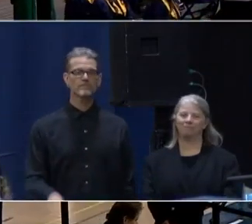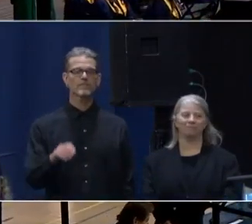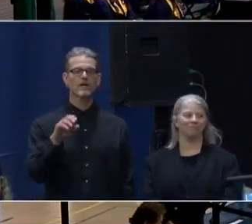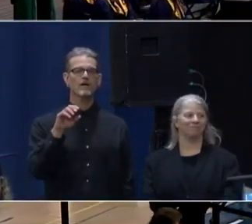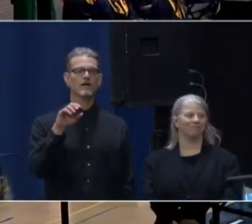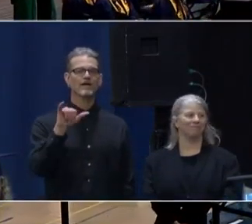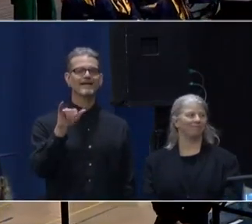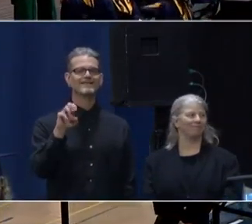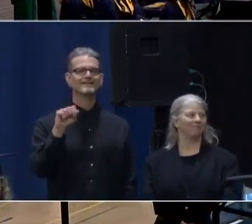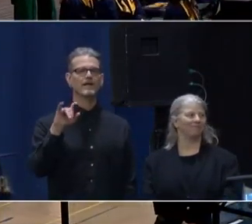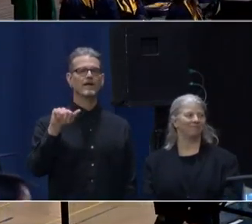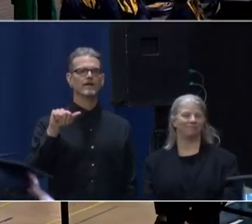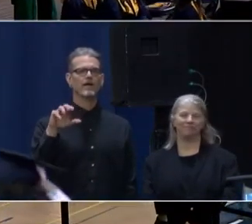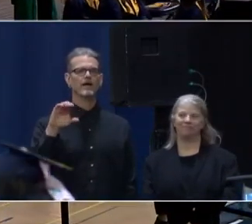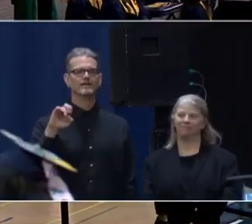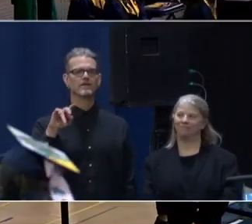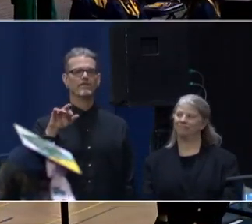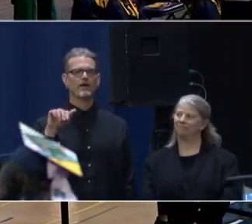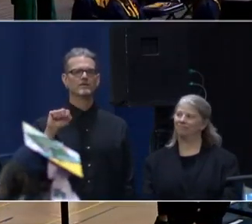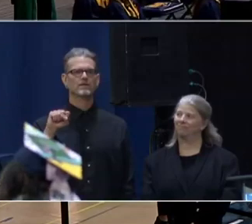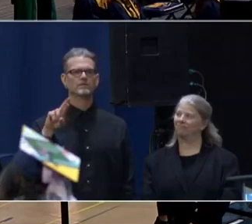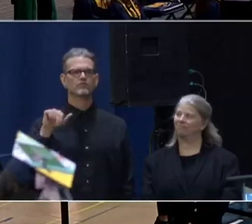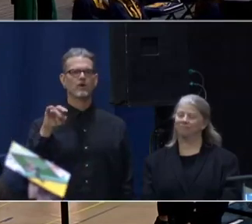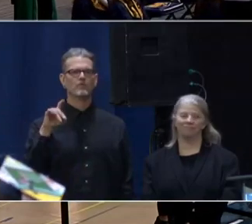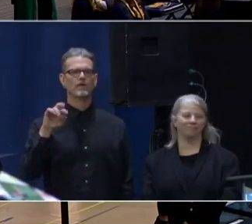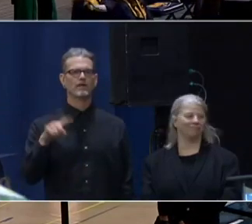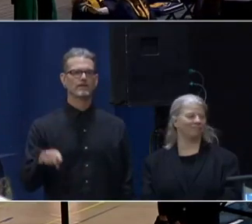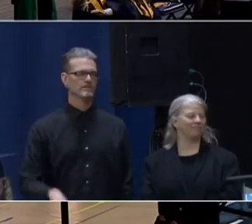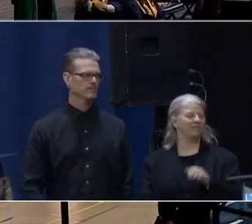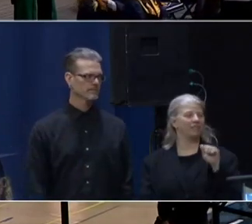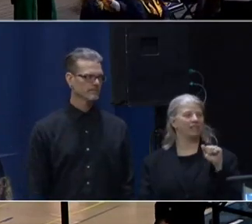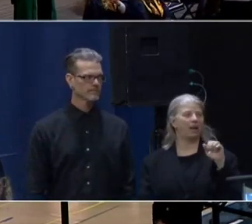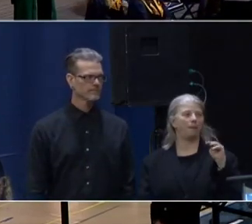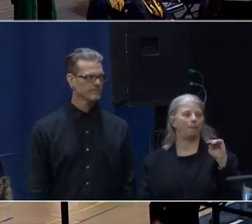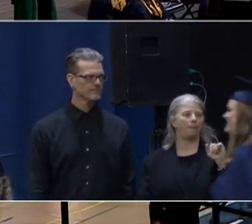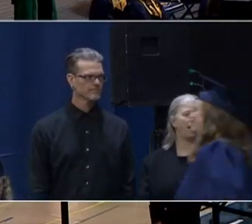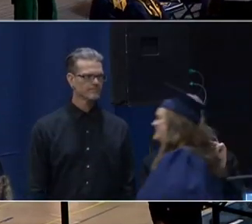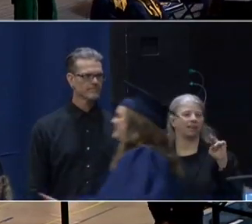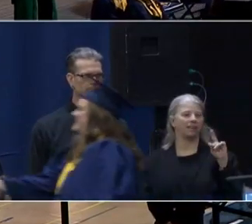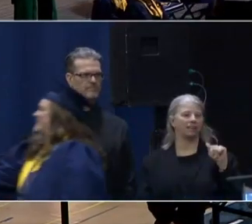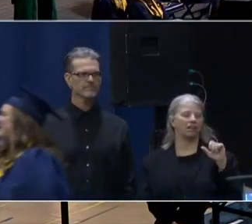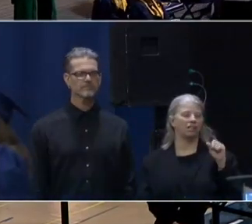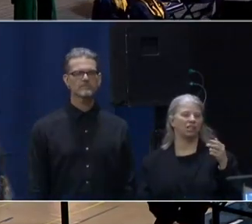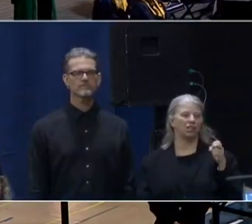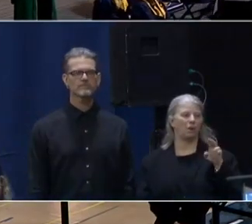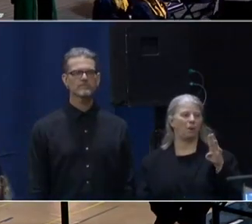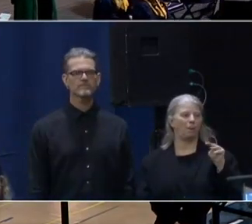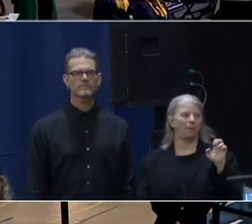Isela Cervantes Rodriguez. Amanda Schumann.